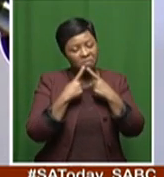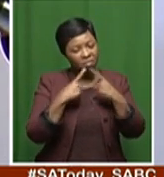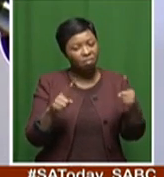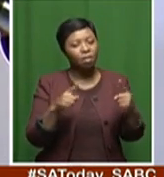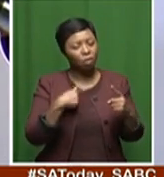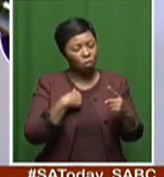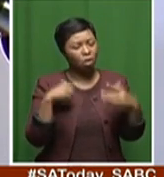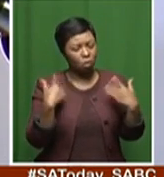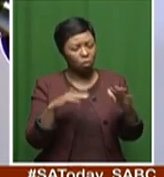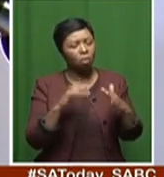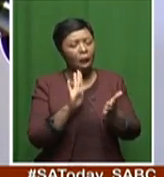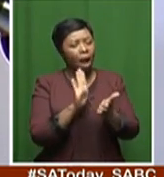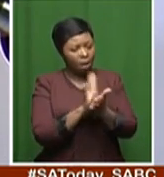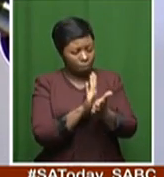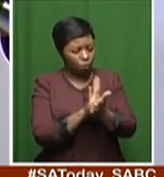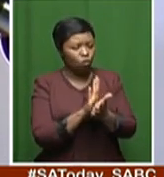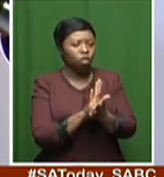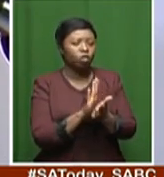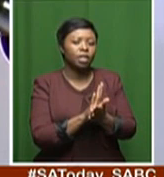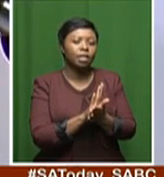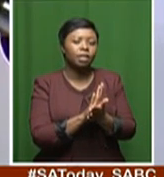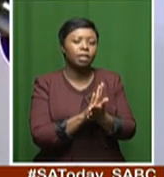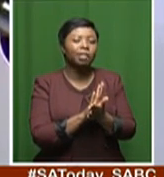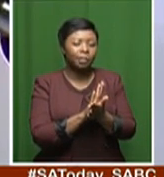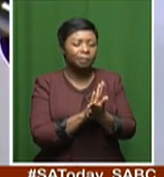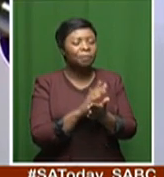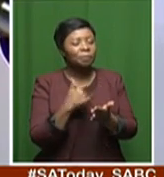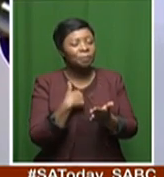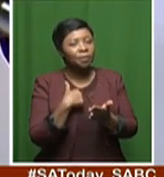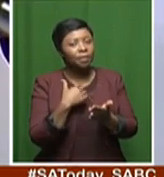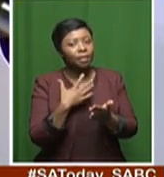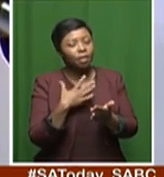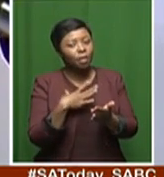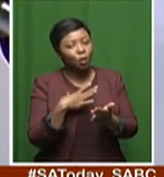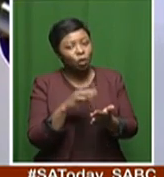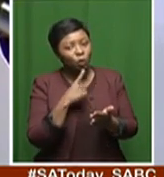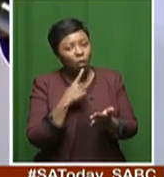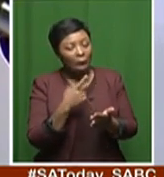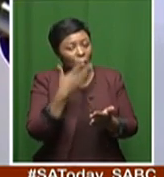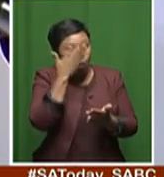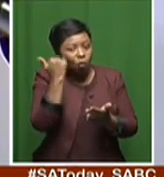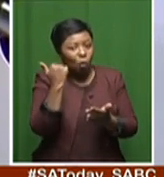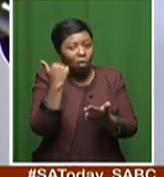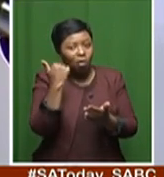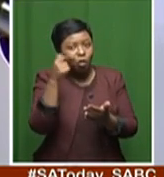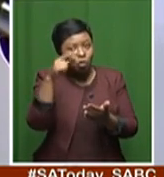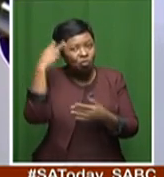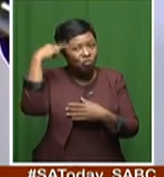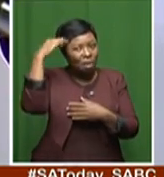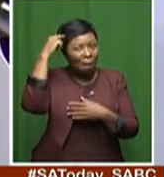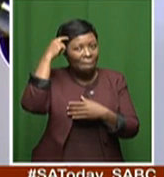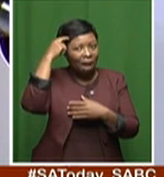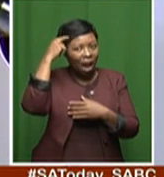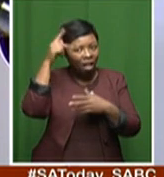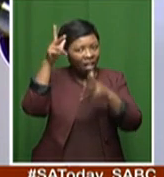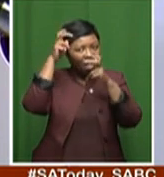much. I was going to say, and I don't know whether you read my mind, I was going to also